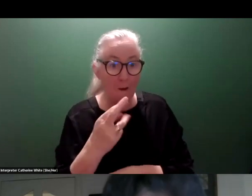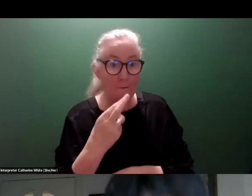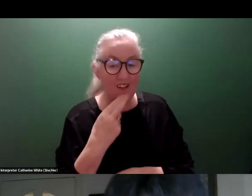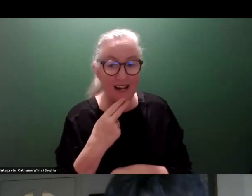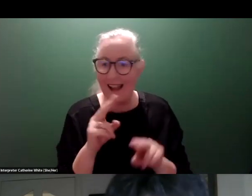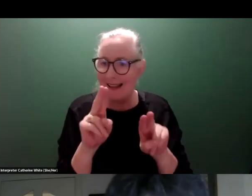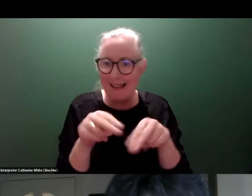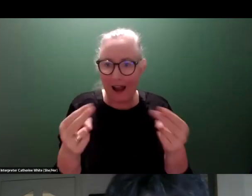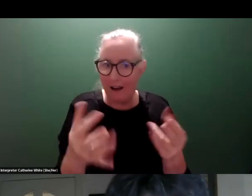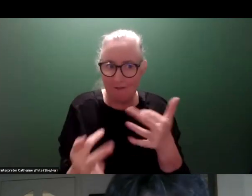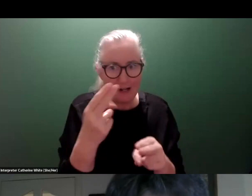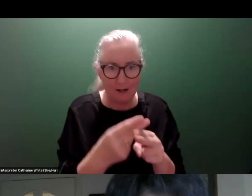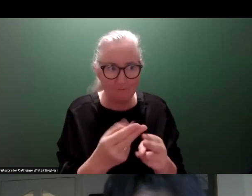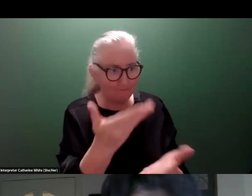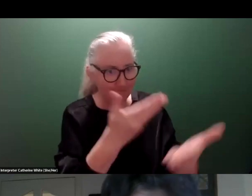be ascertained.